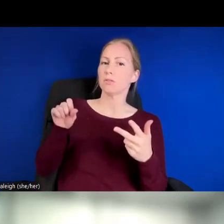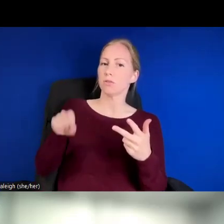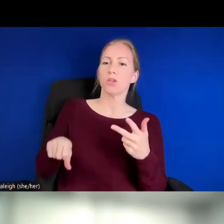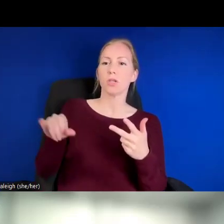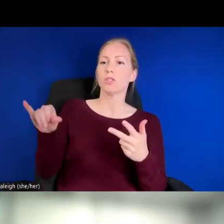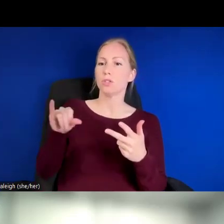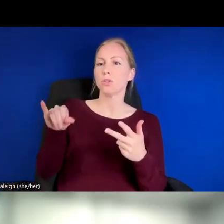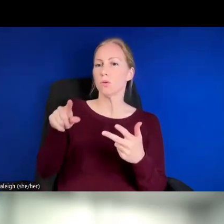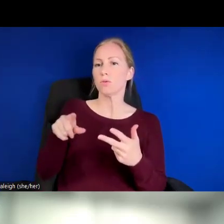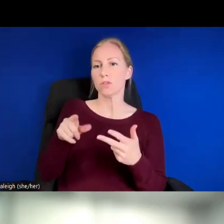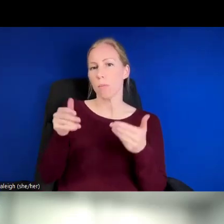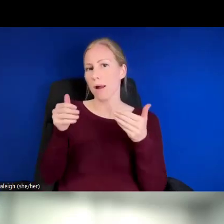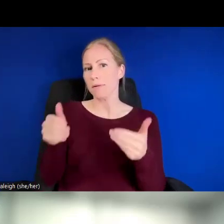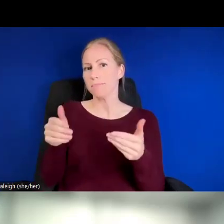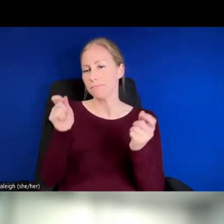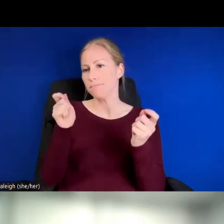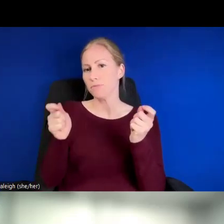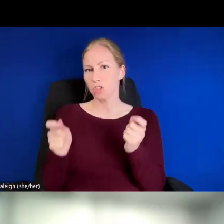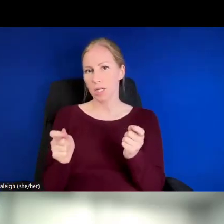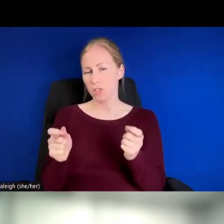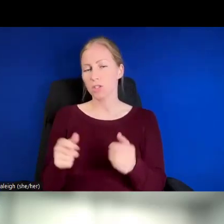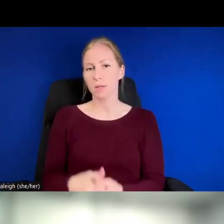making the change that we discussed.